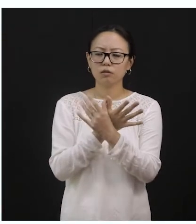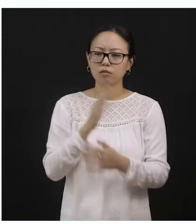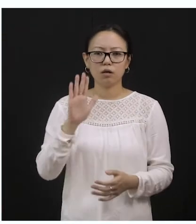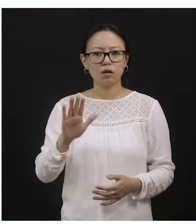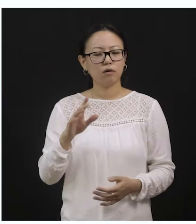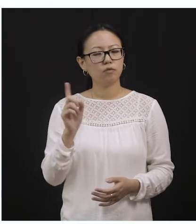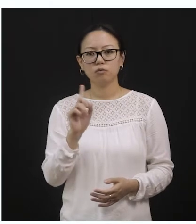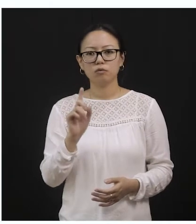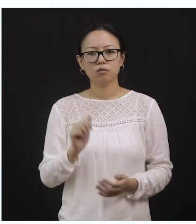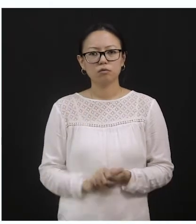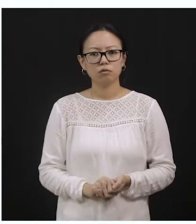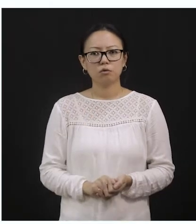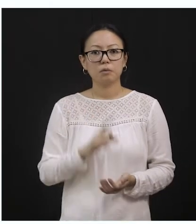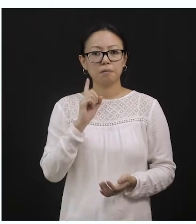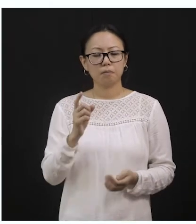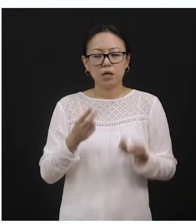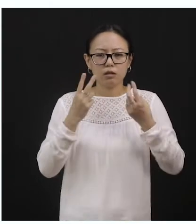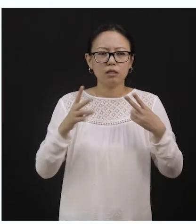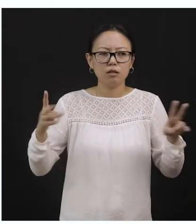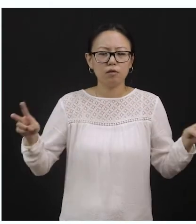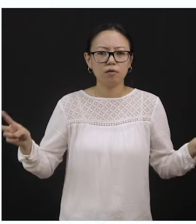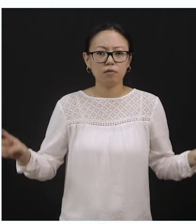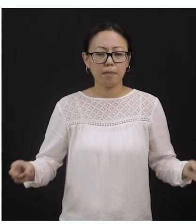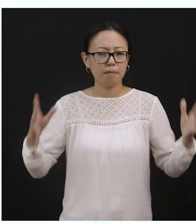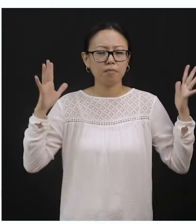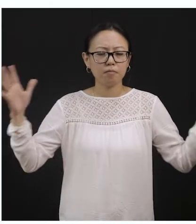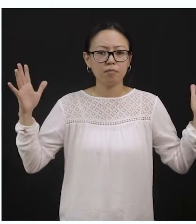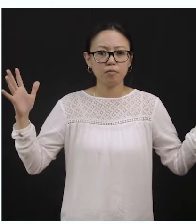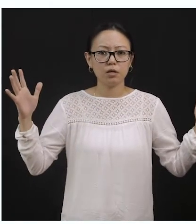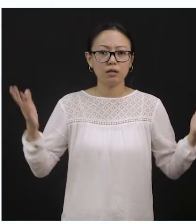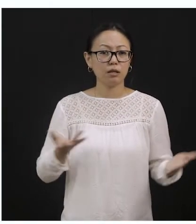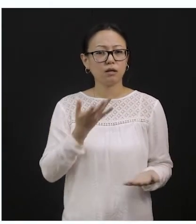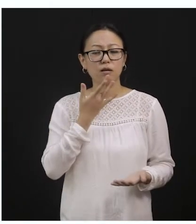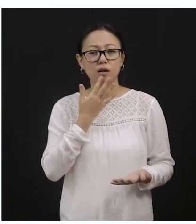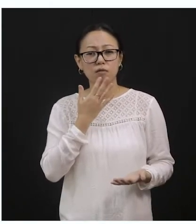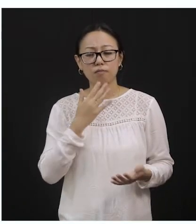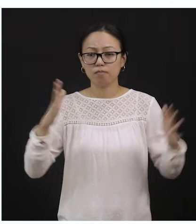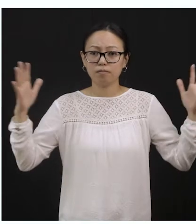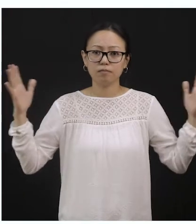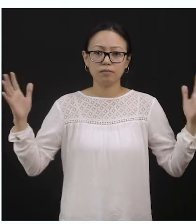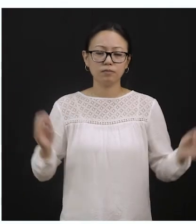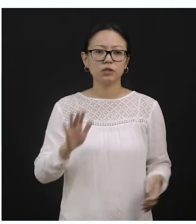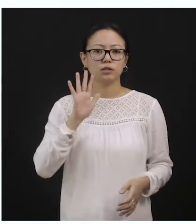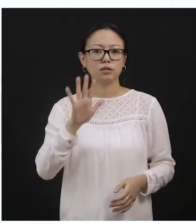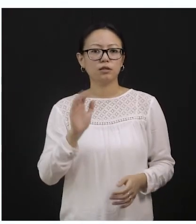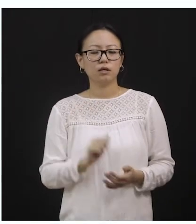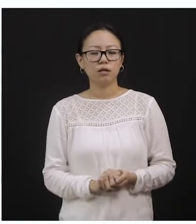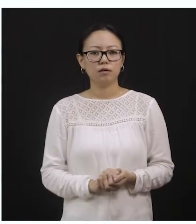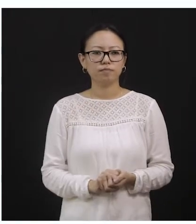And these butterflies, they are so beautiful and they are so colorful. Now look at this. The size